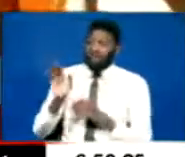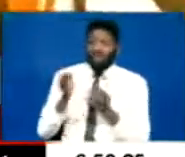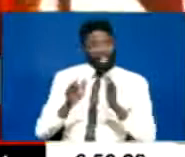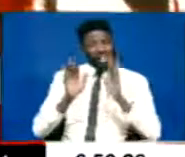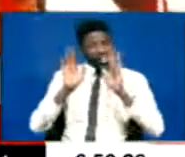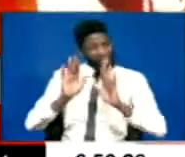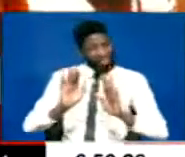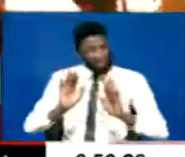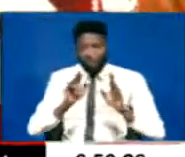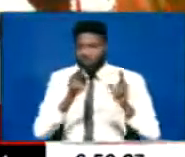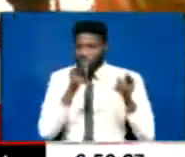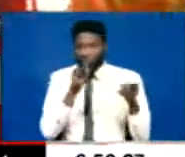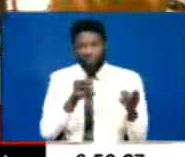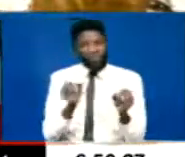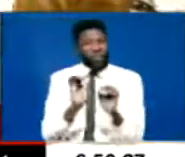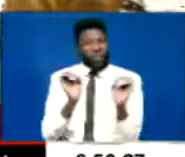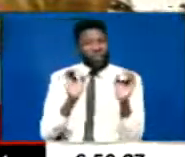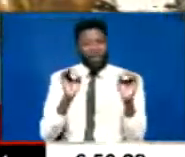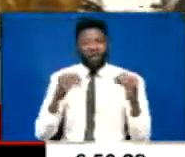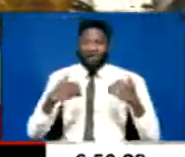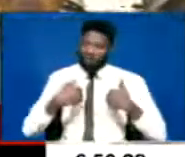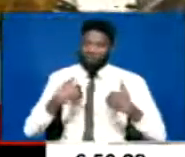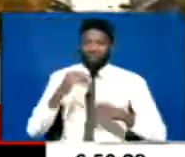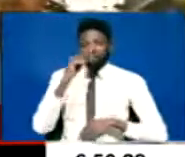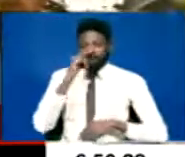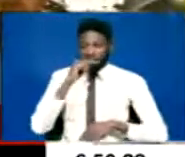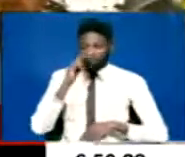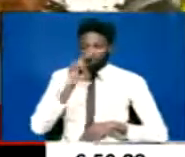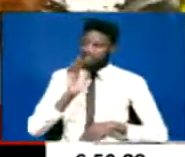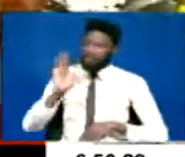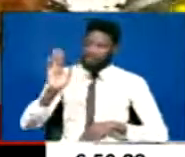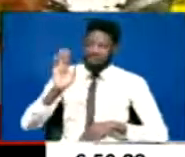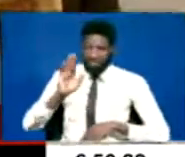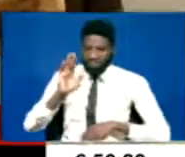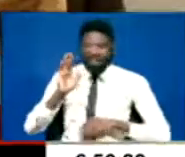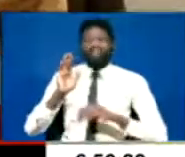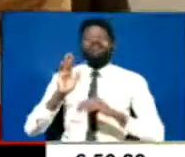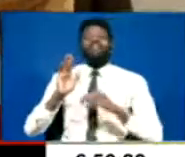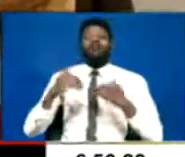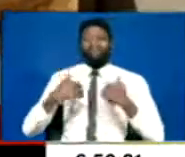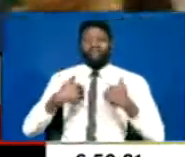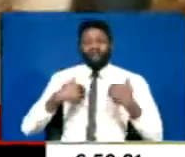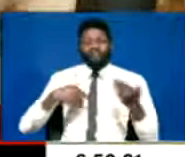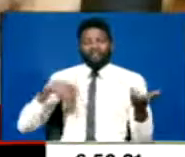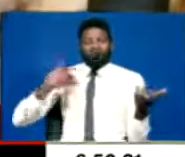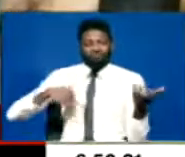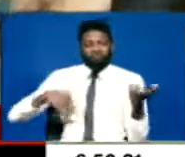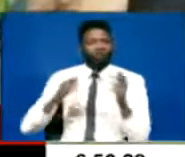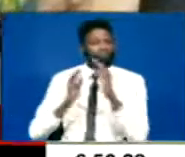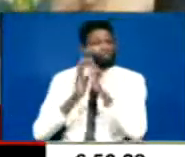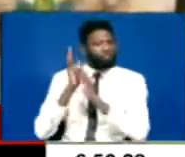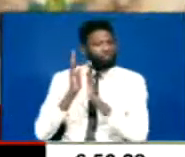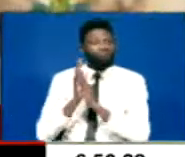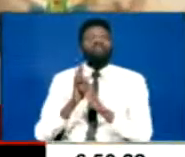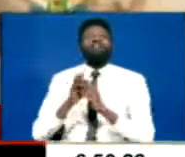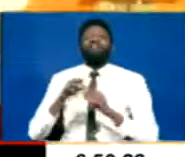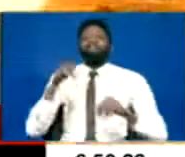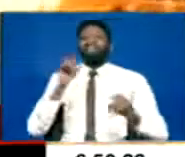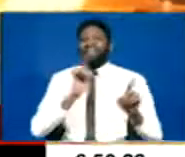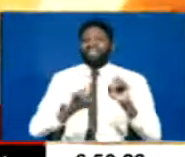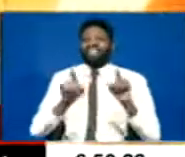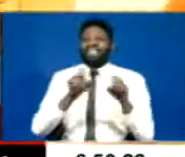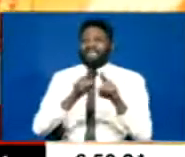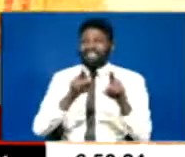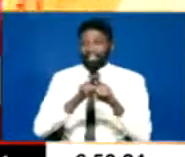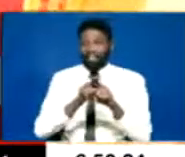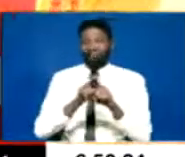with comical theatrics that includes dancing to reggae music, sometimes all clad in Rastafarian attire, part of